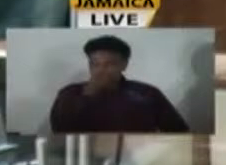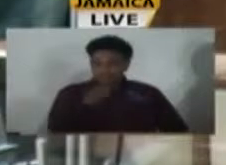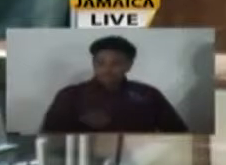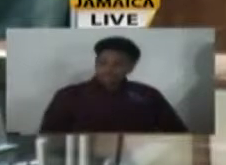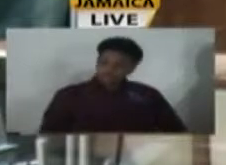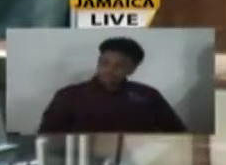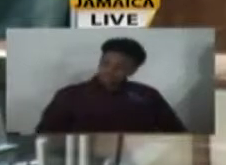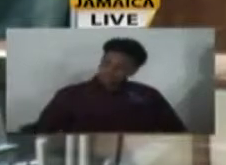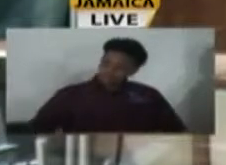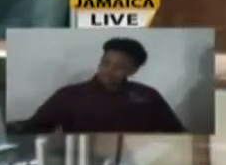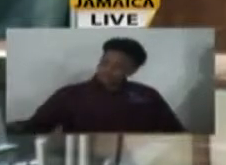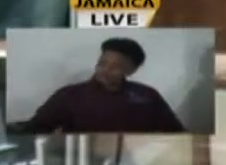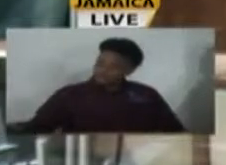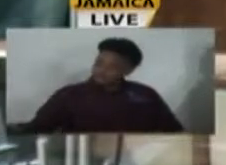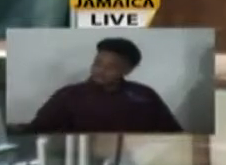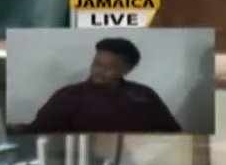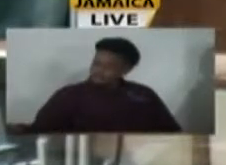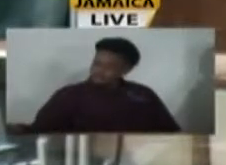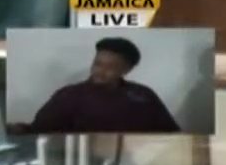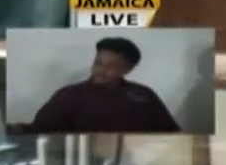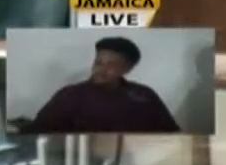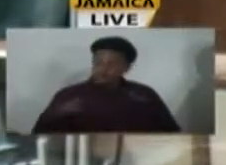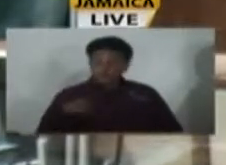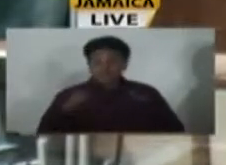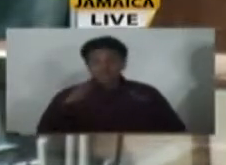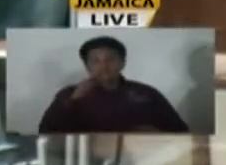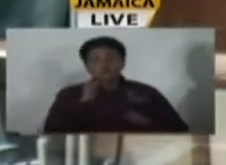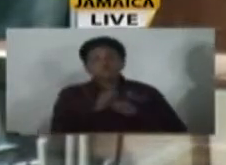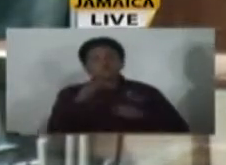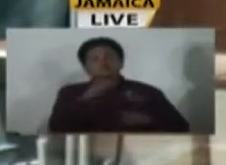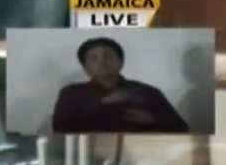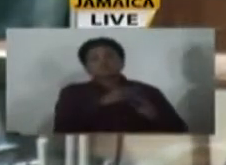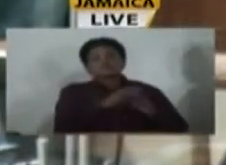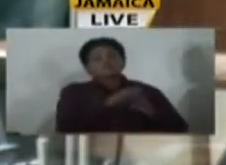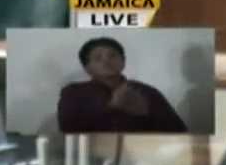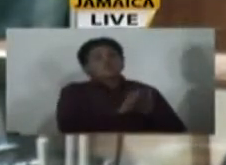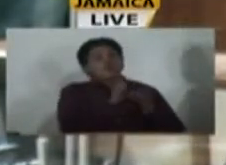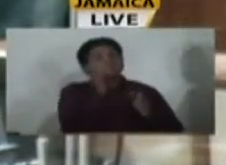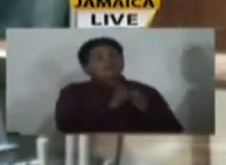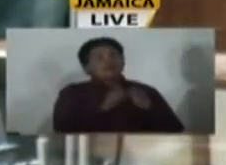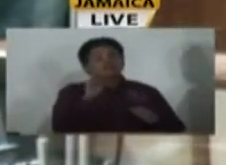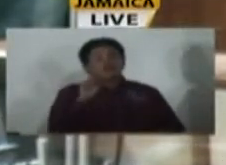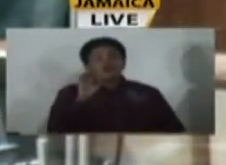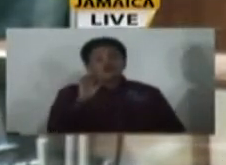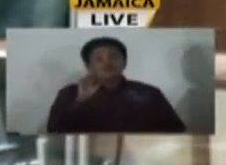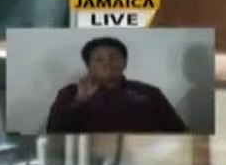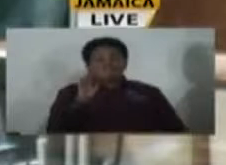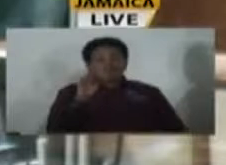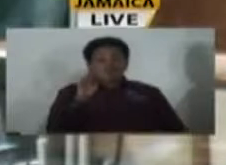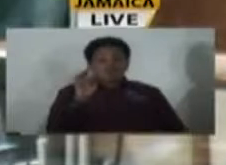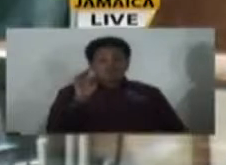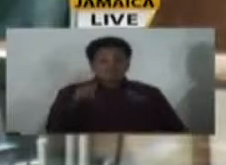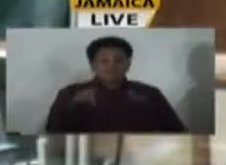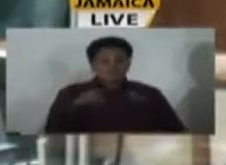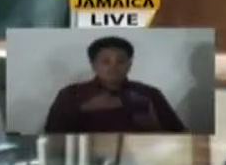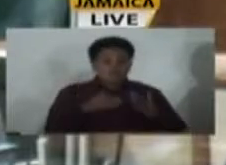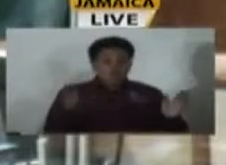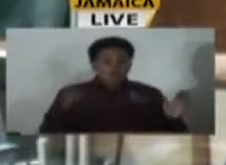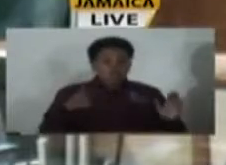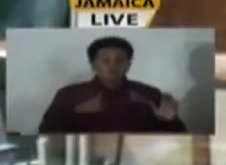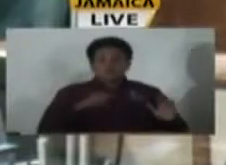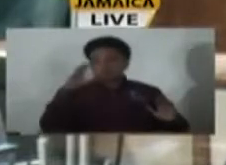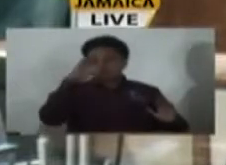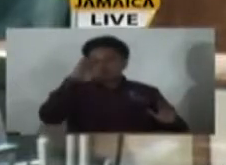And we're having to assure them that we'll soon have the law passed and the RFP launched. So, Madam Speaker, we're pursuing a